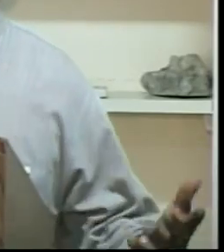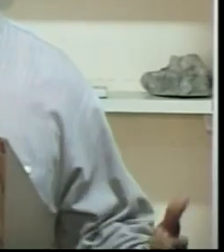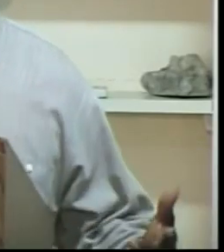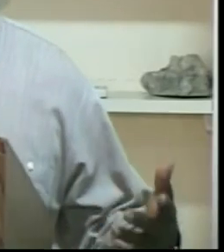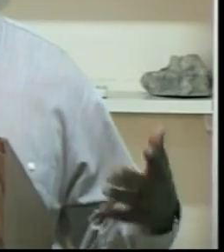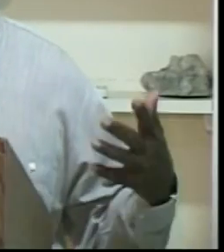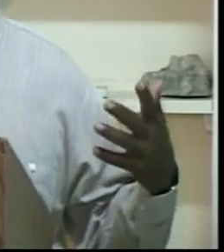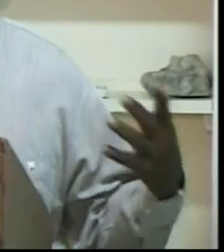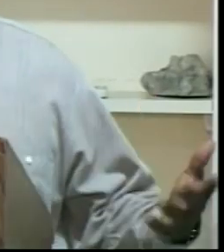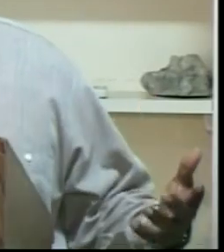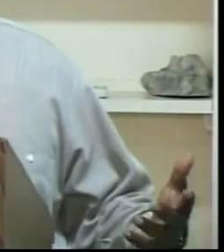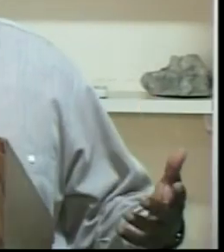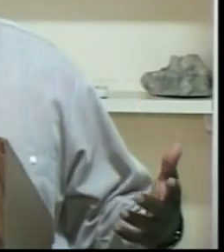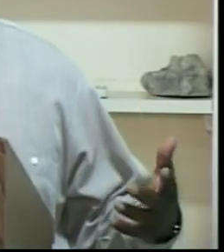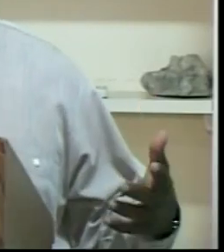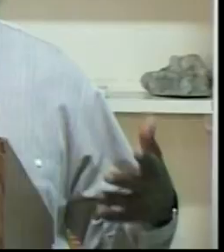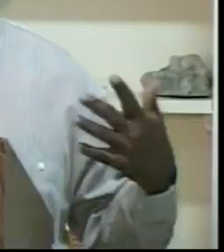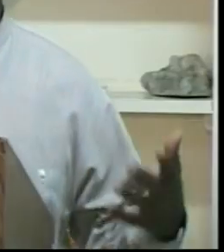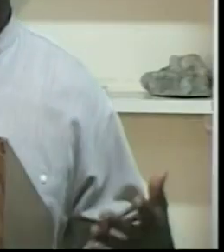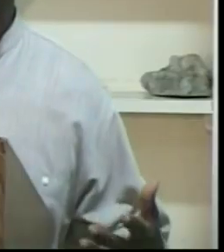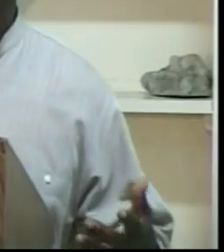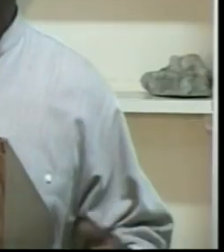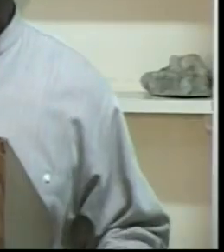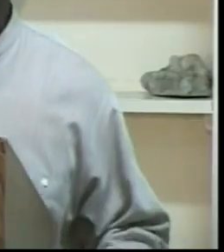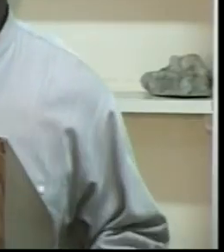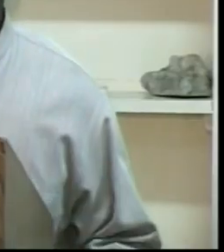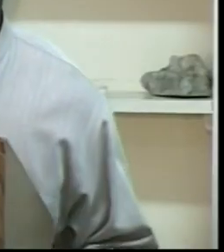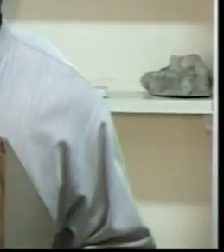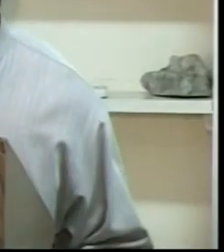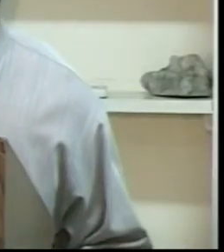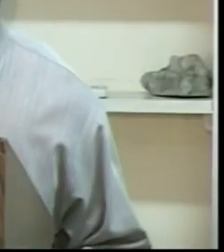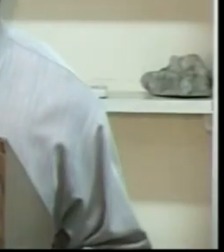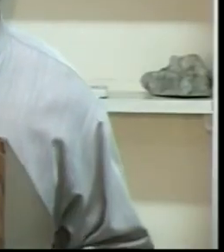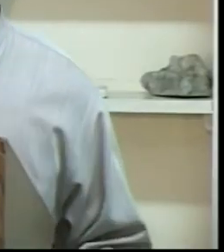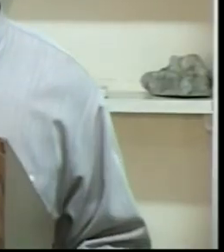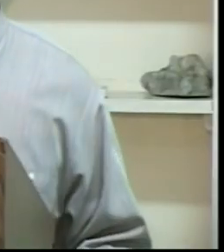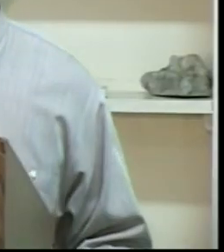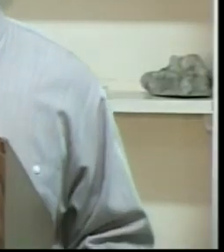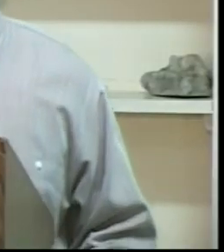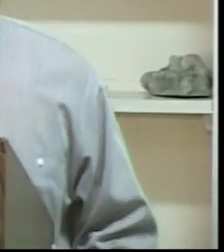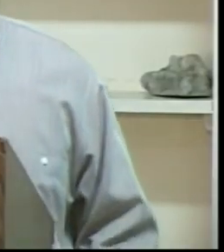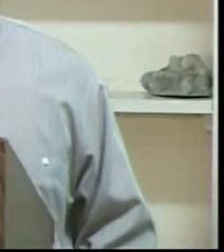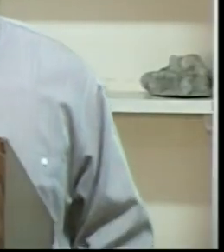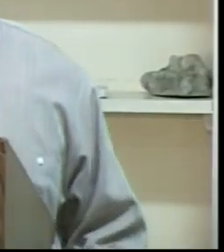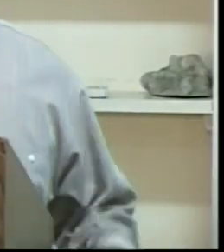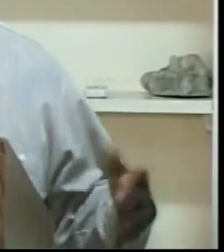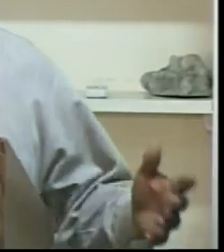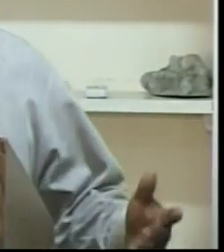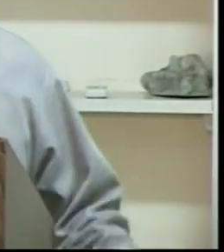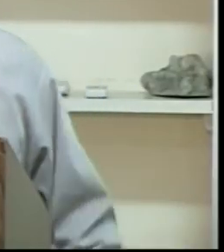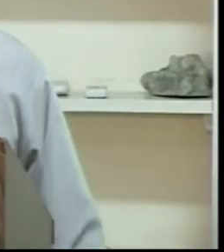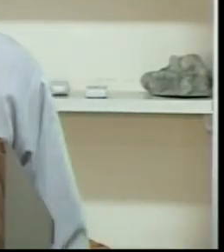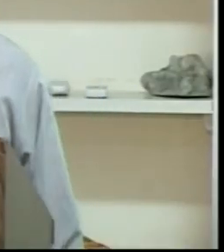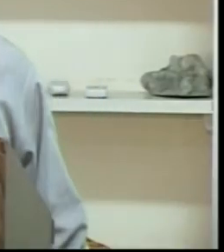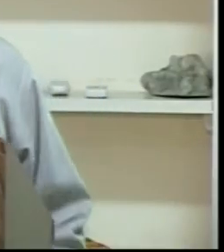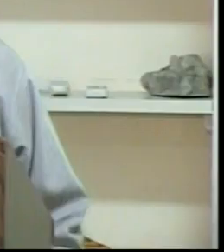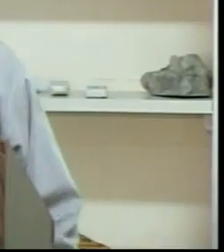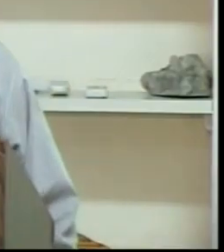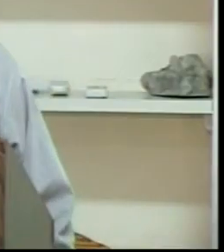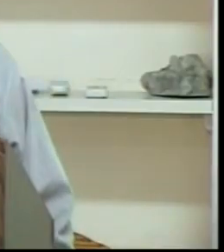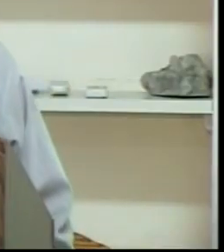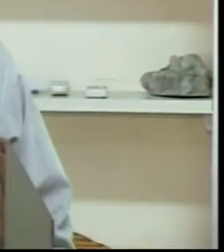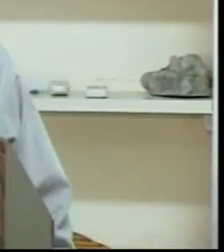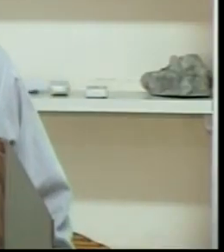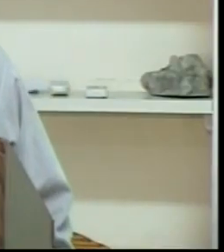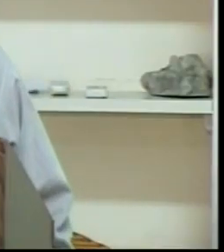are also very welcome of persons who come and willing to join the association, because there's some of us who probably wouldn't be